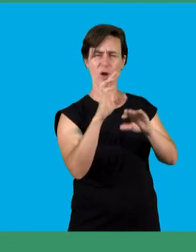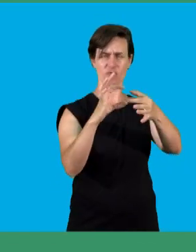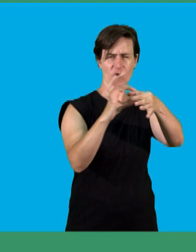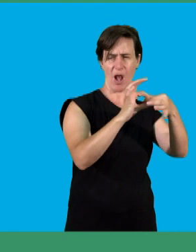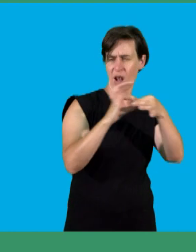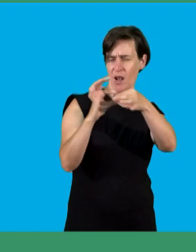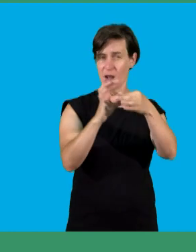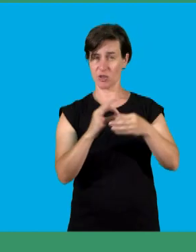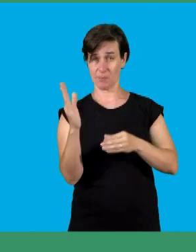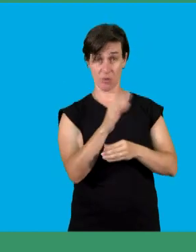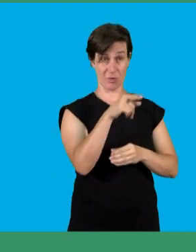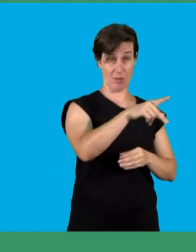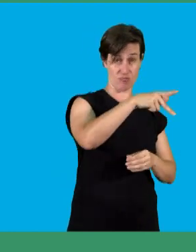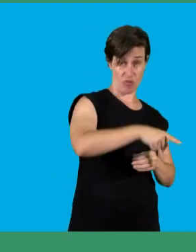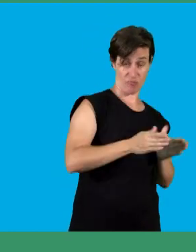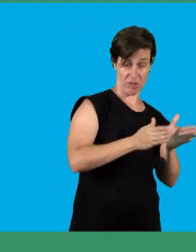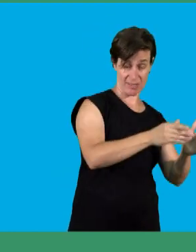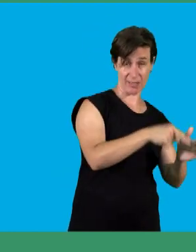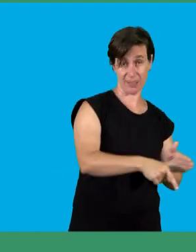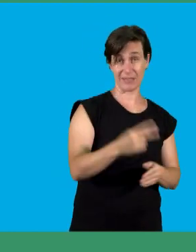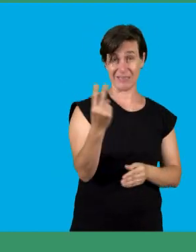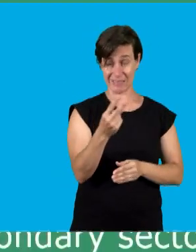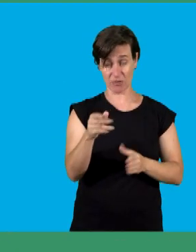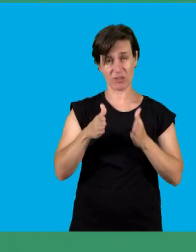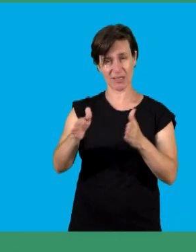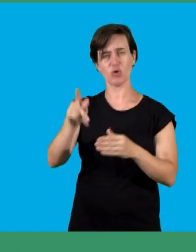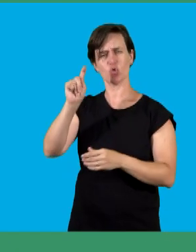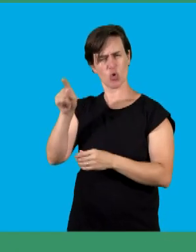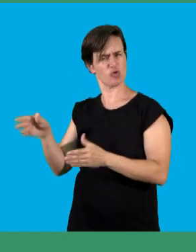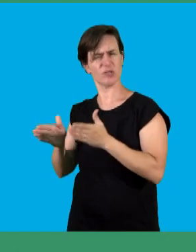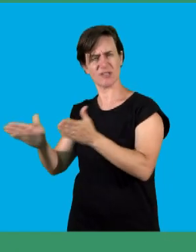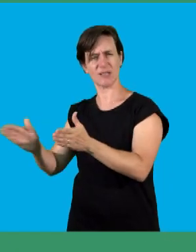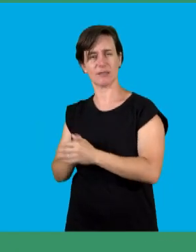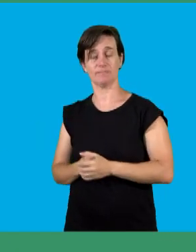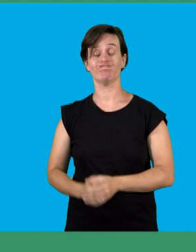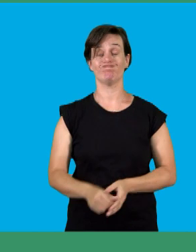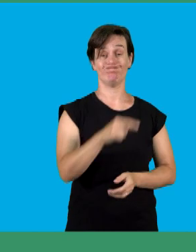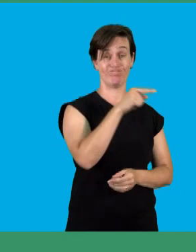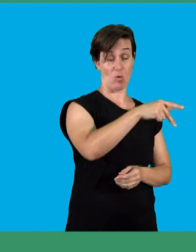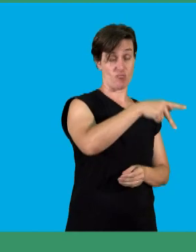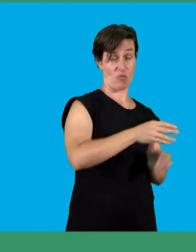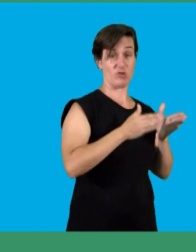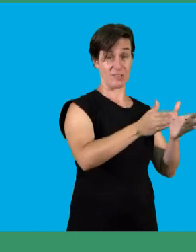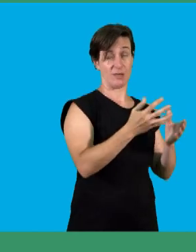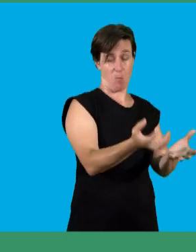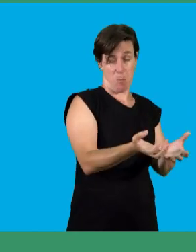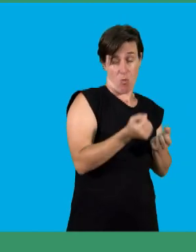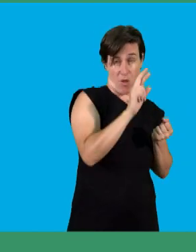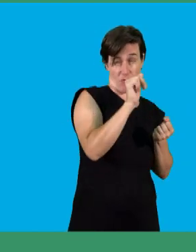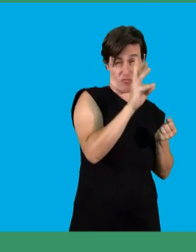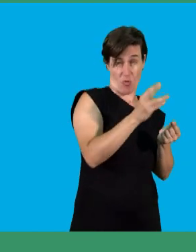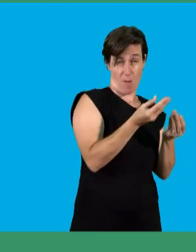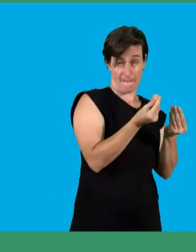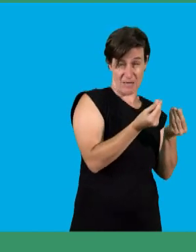between a primary, secondary, and tertiary sectors. The primary sector extracts raw materials,